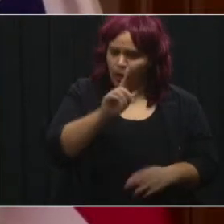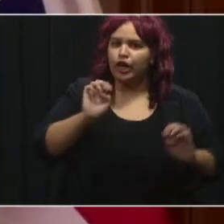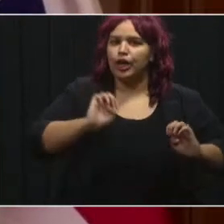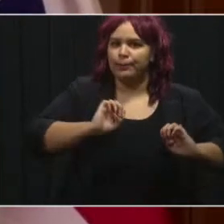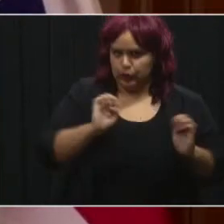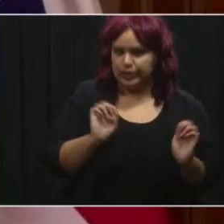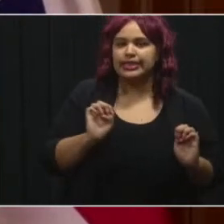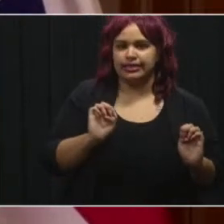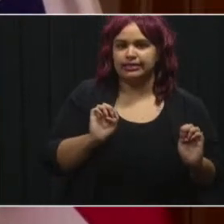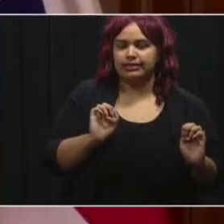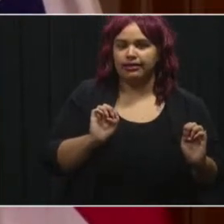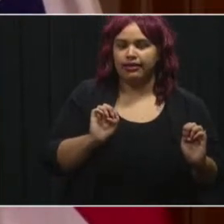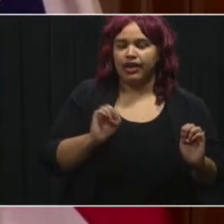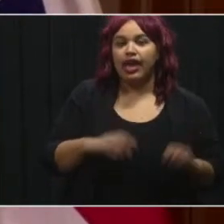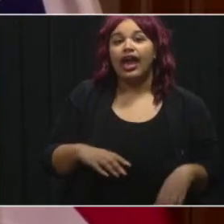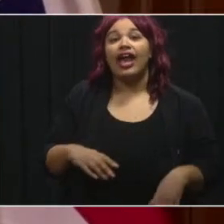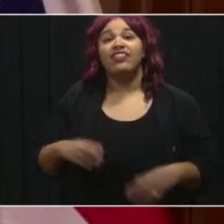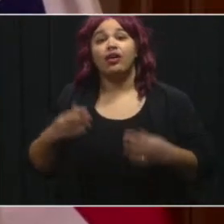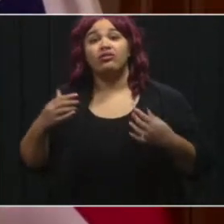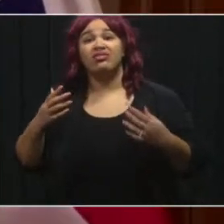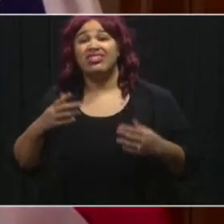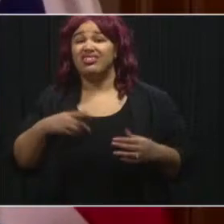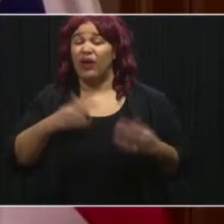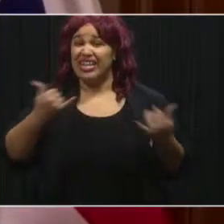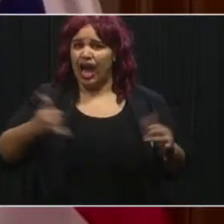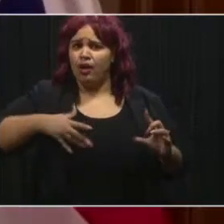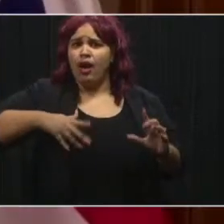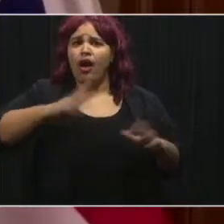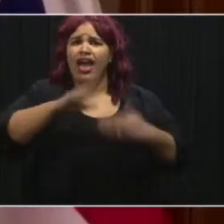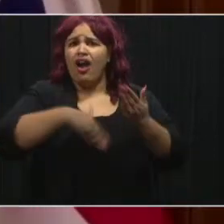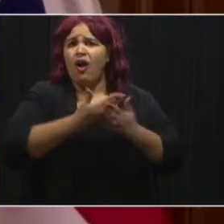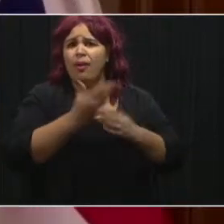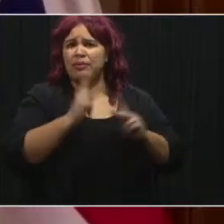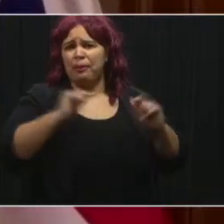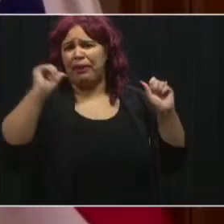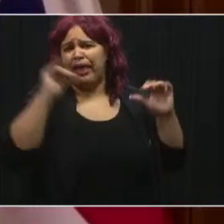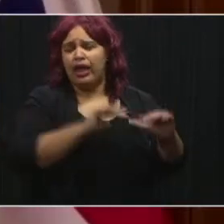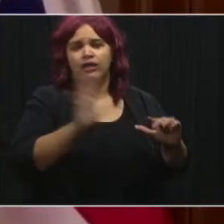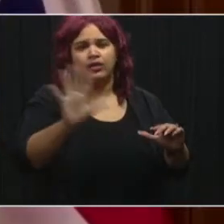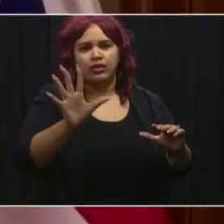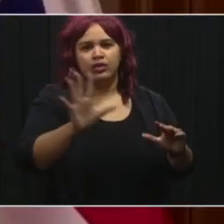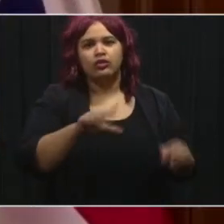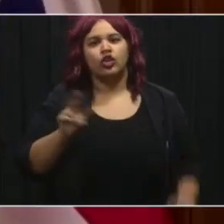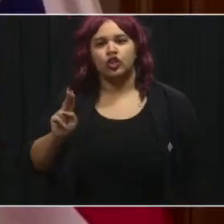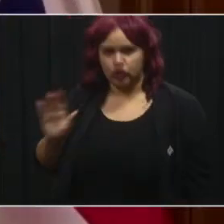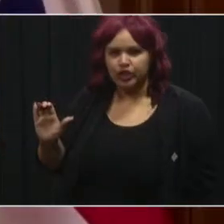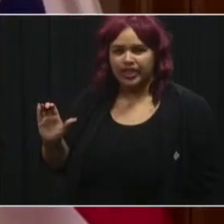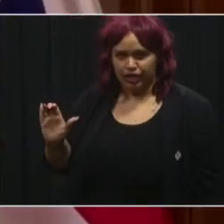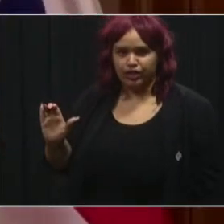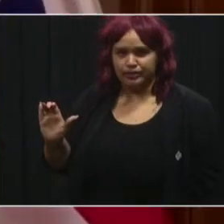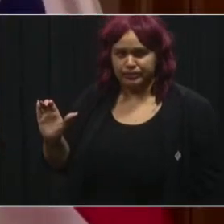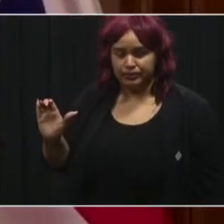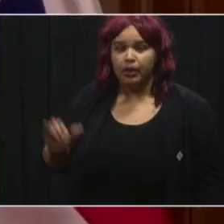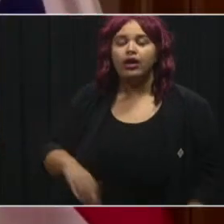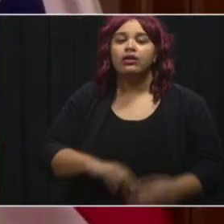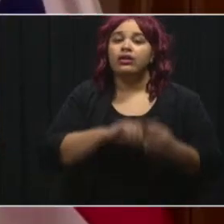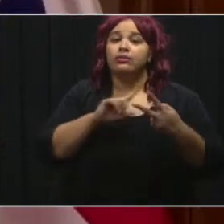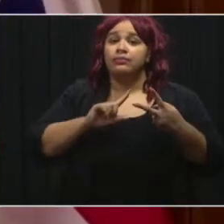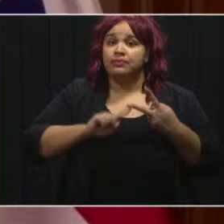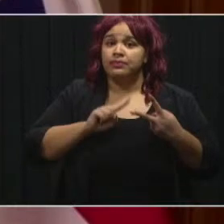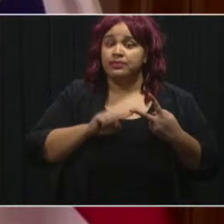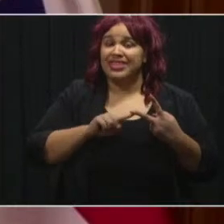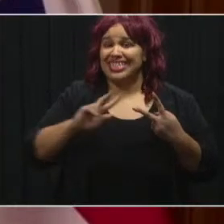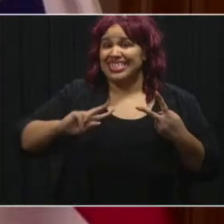urgent care more than it's being utilized right now. But then the other one that we got from them was announcing the fact